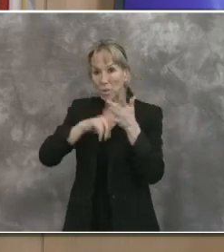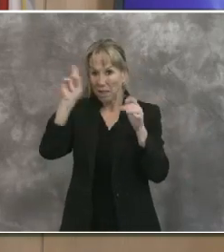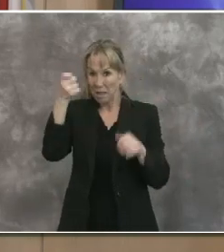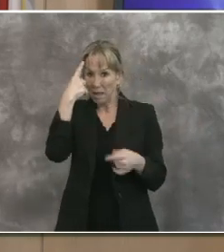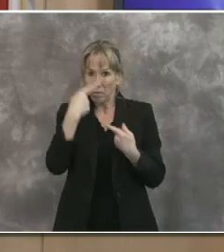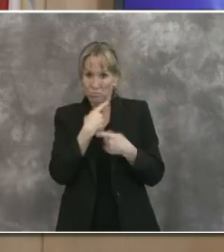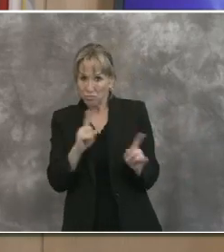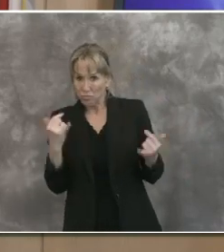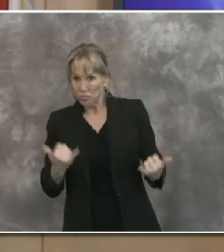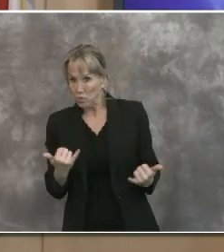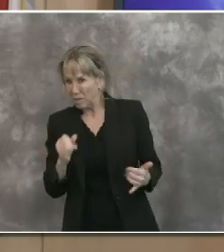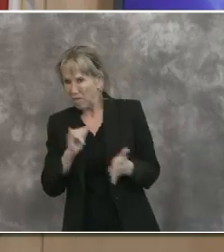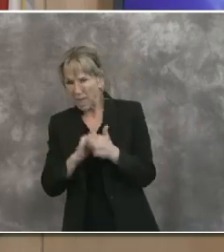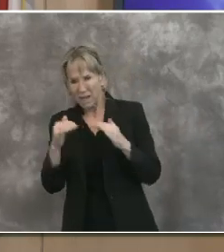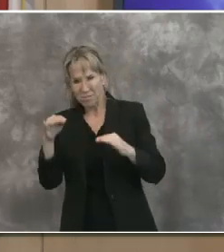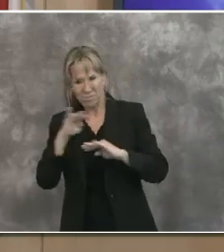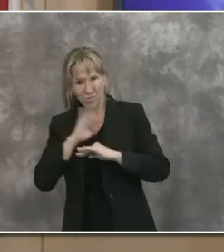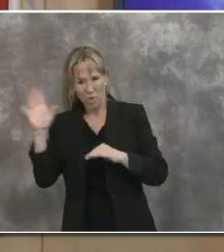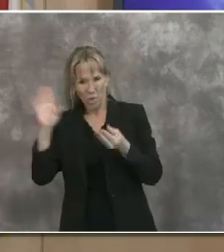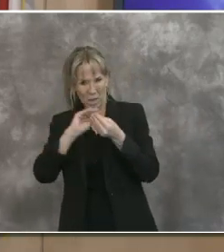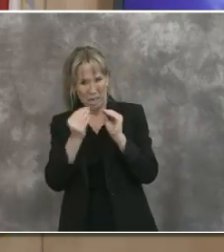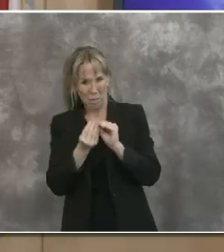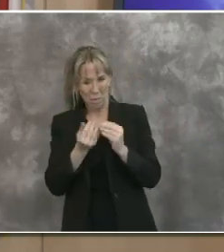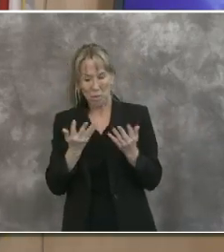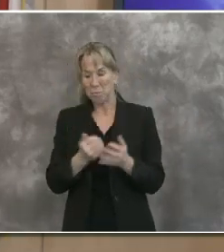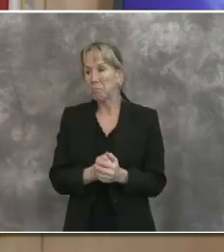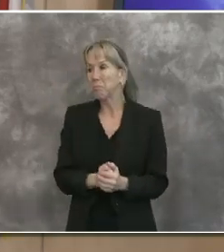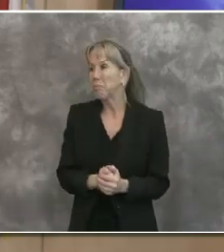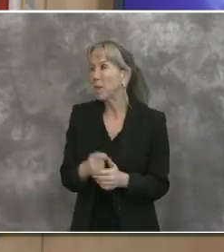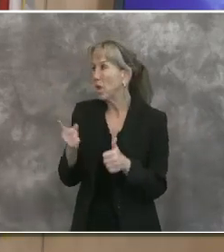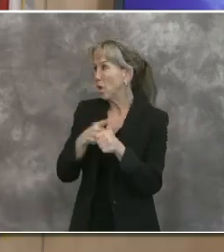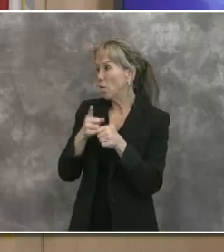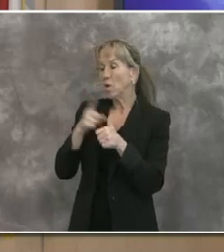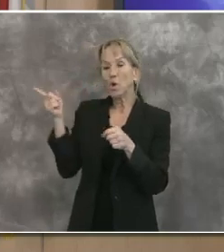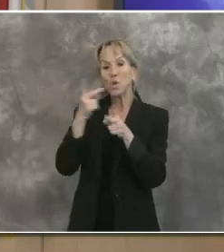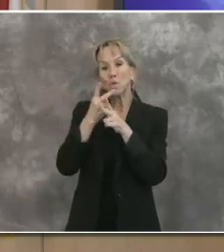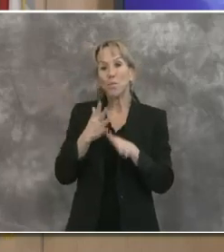We'll have Supervisor Fletcher start first, and then maybe Dr. Wooten.